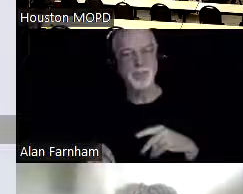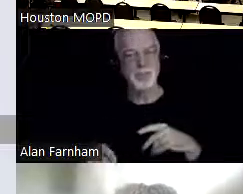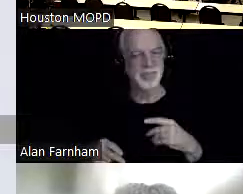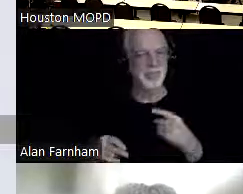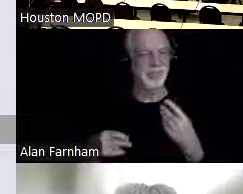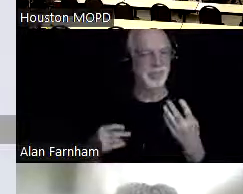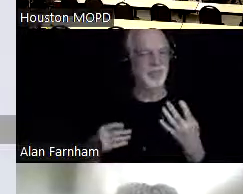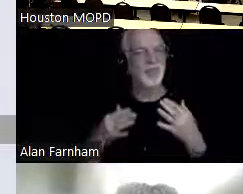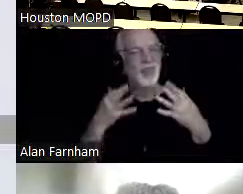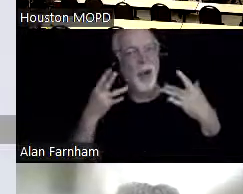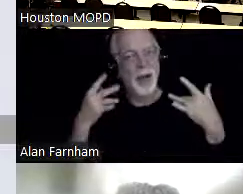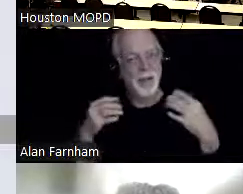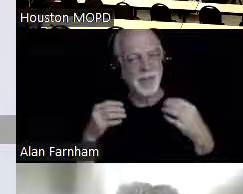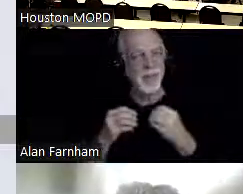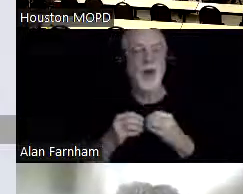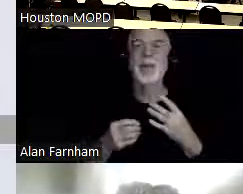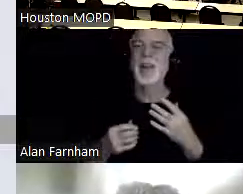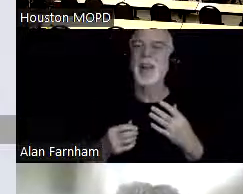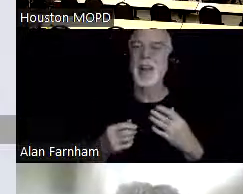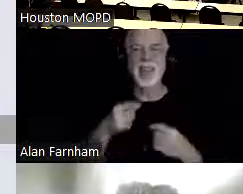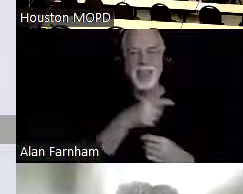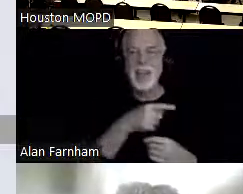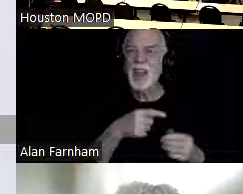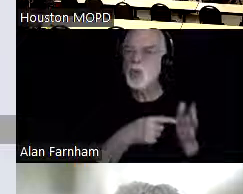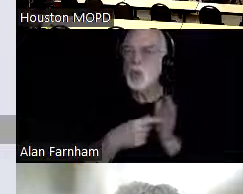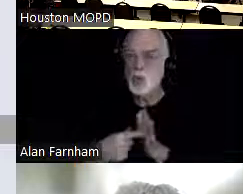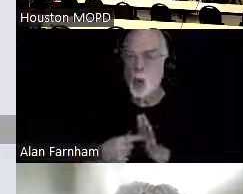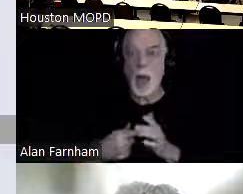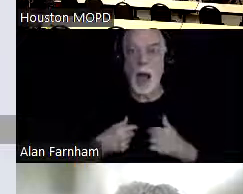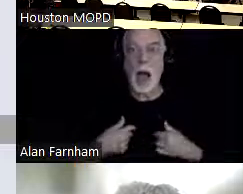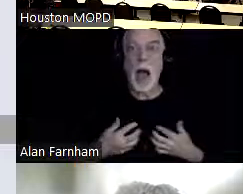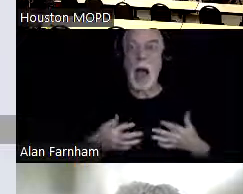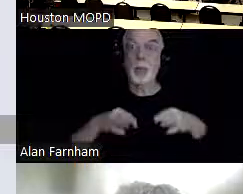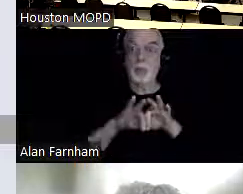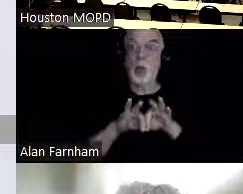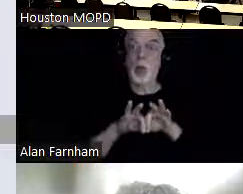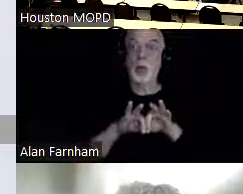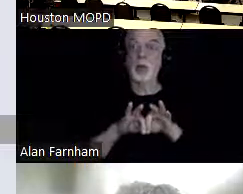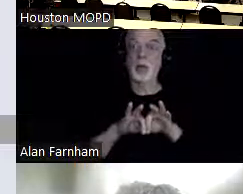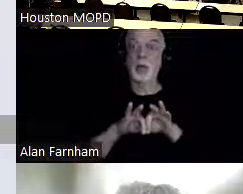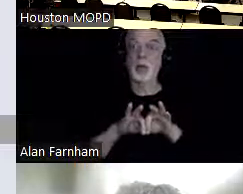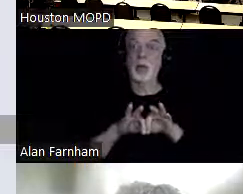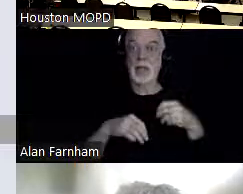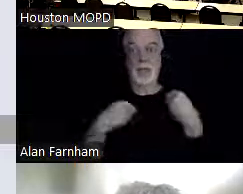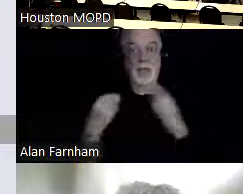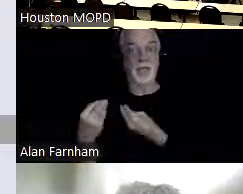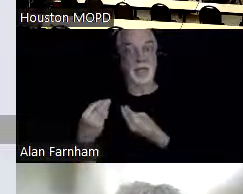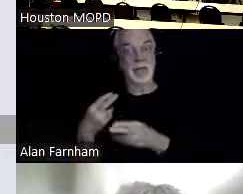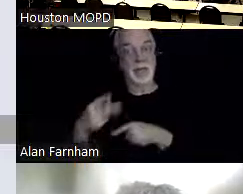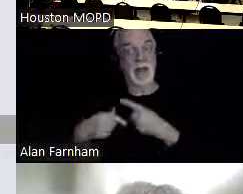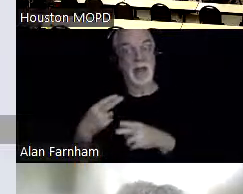because they said that I mattered just by doing this. And it changed my